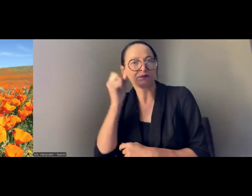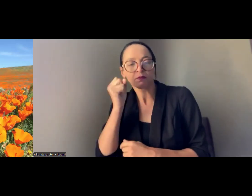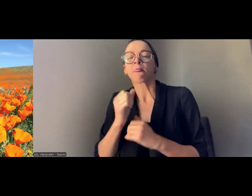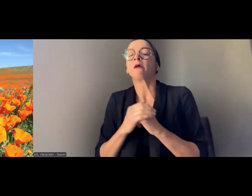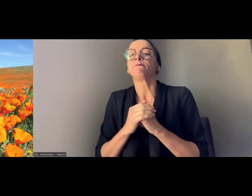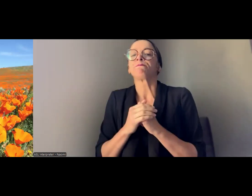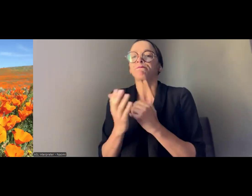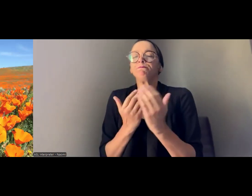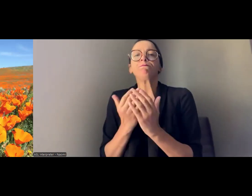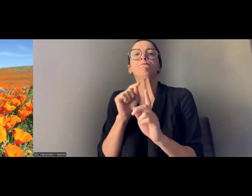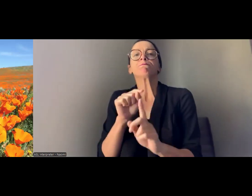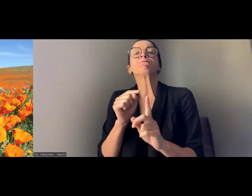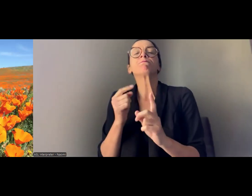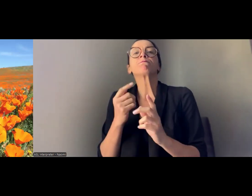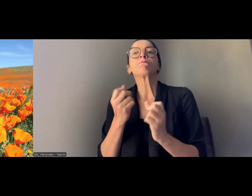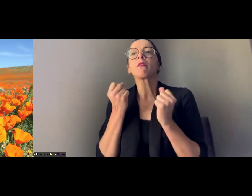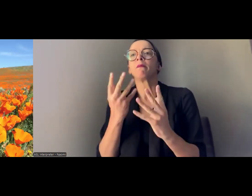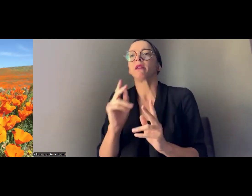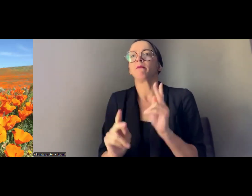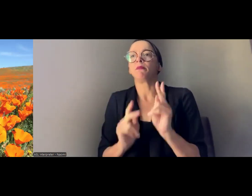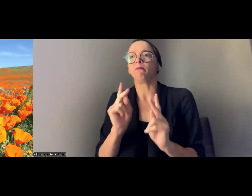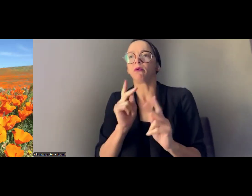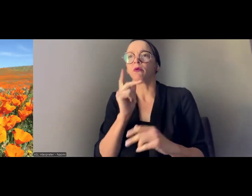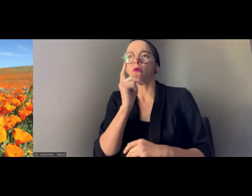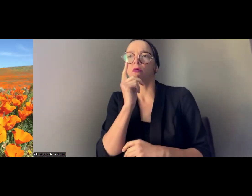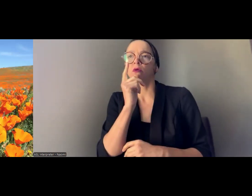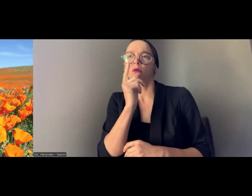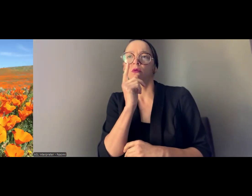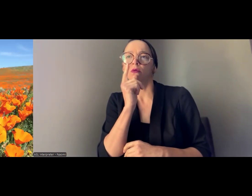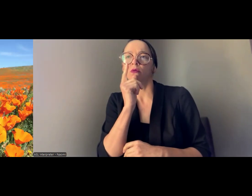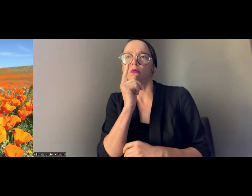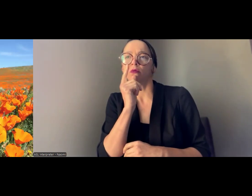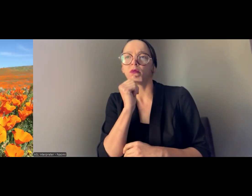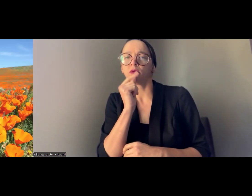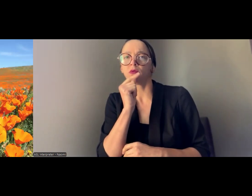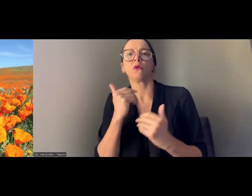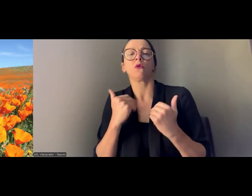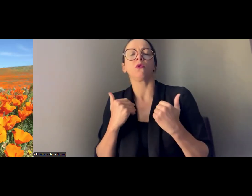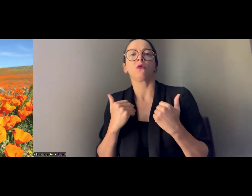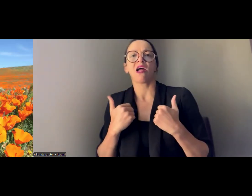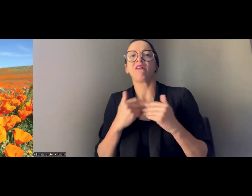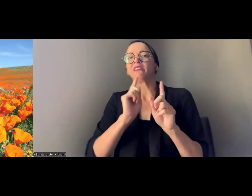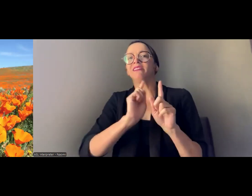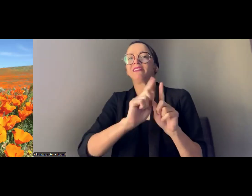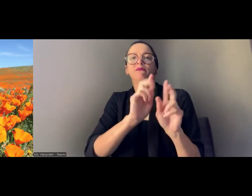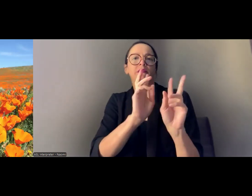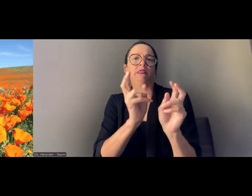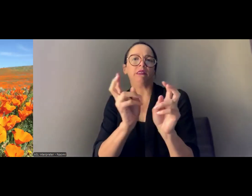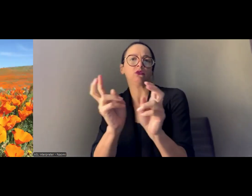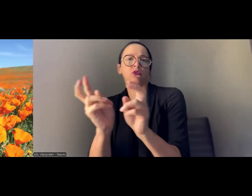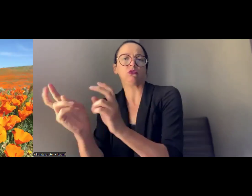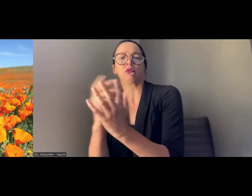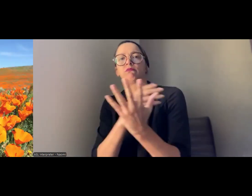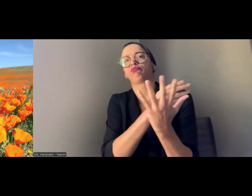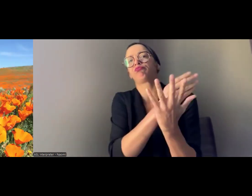my question to you. You probably can't answer because there's a little bit of a policy thing in there, but I'll throw it back to you.